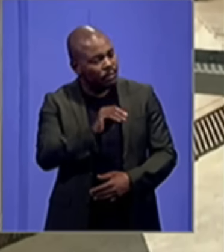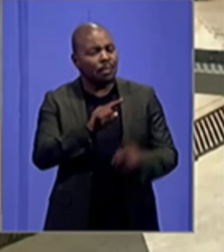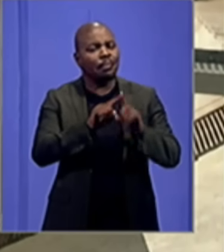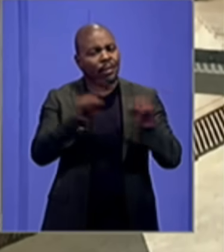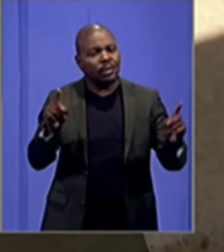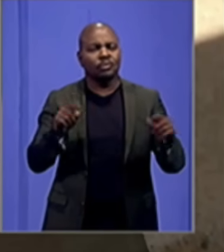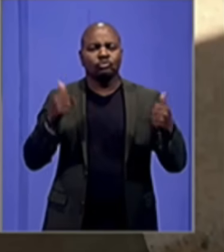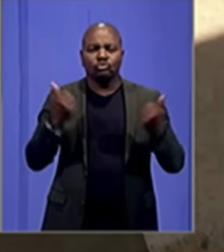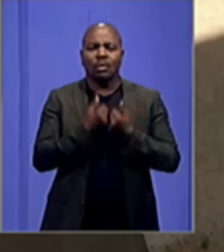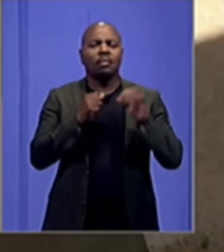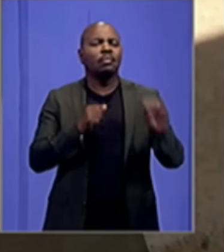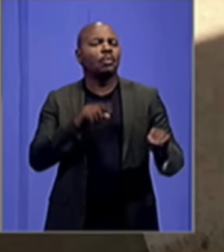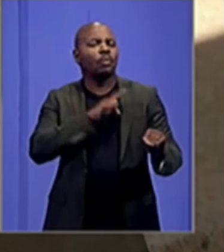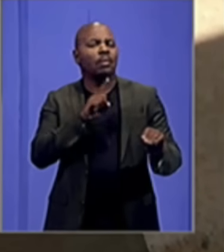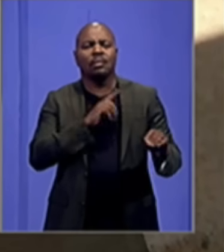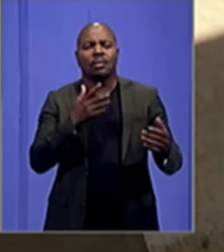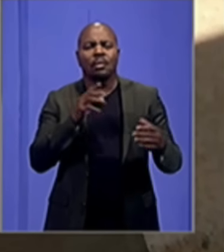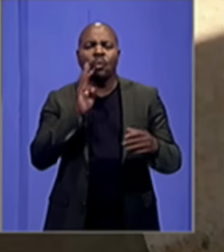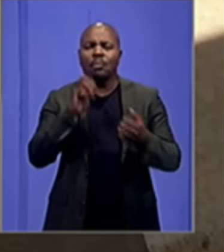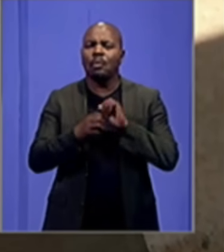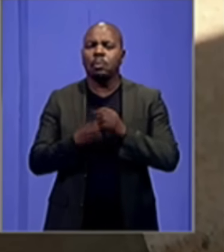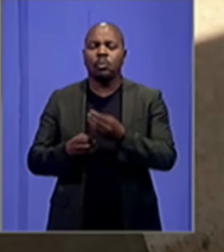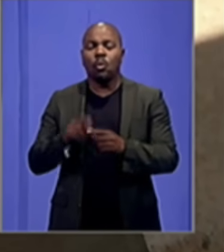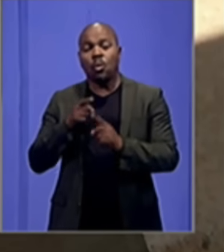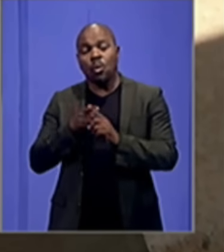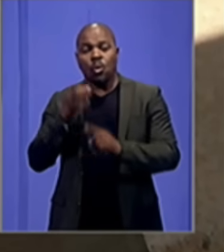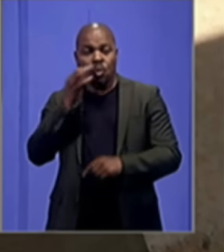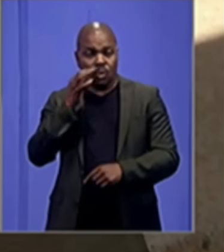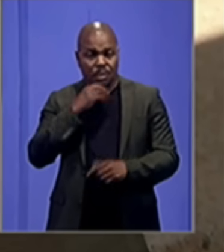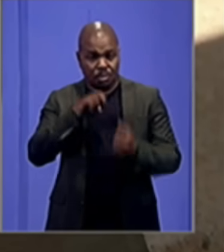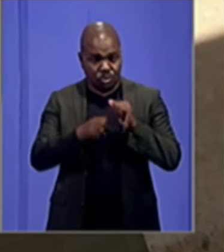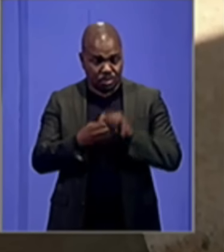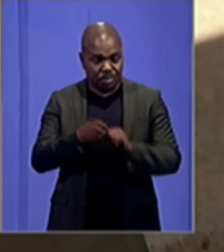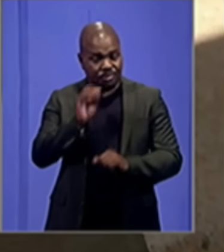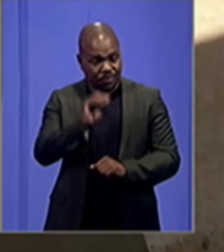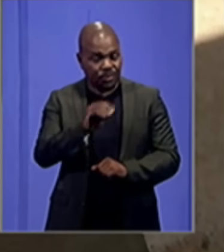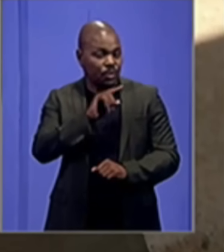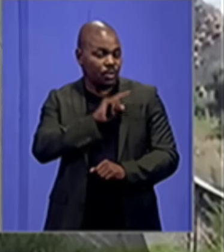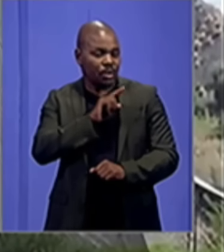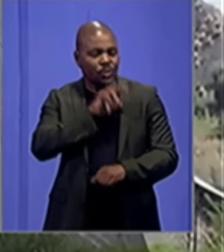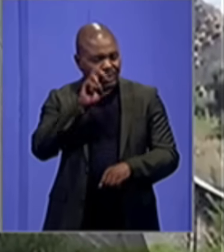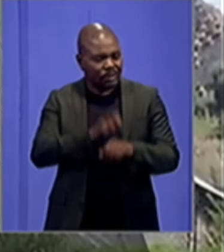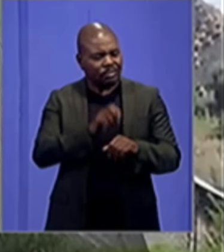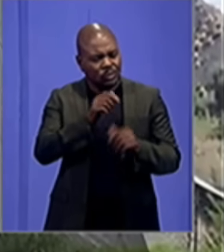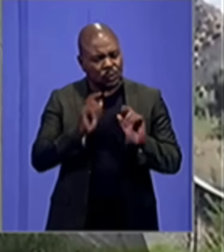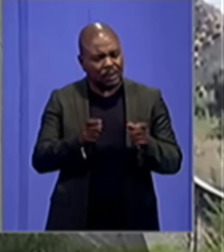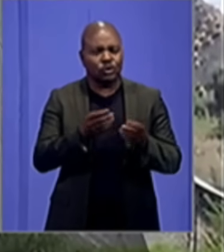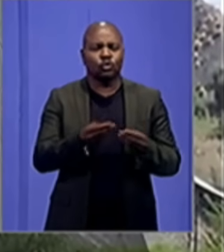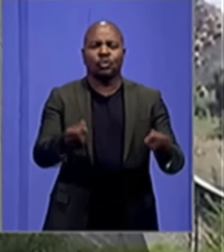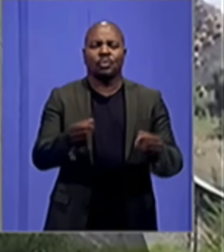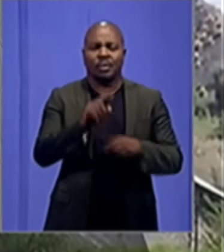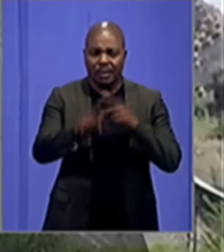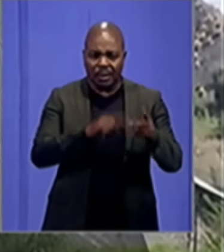e tjametswe ke mathata a metsi. Mahlangu o re bothata bona bo tlameha ho rarollwa ka potlako pele bo